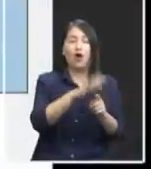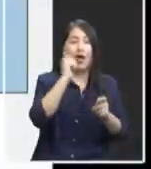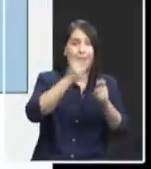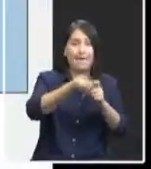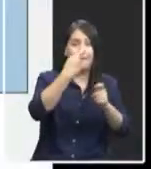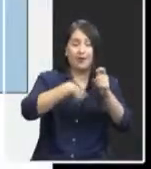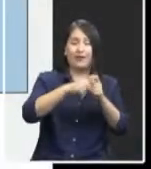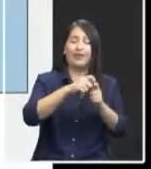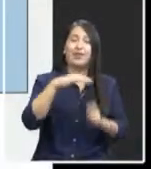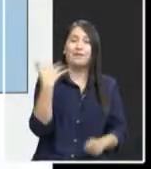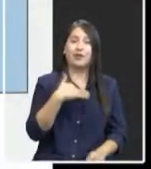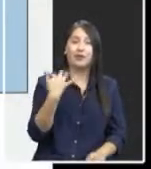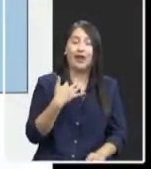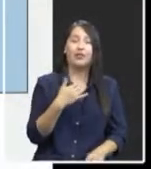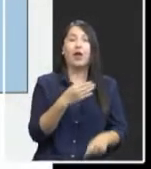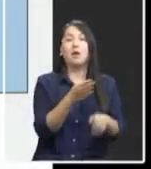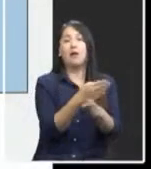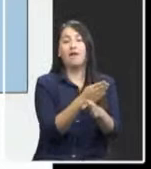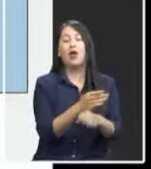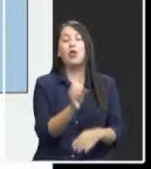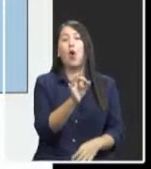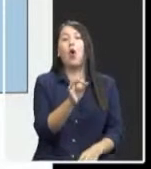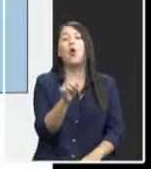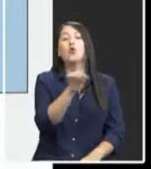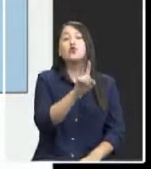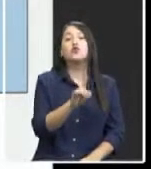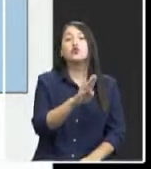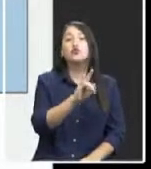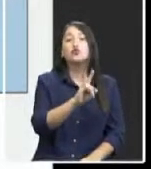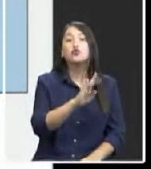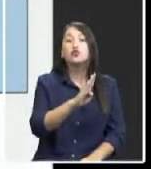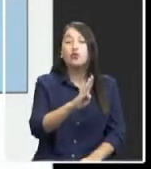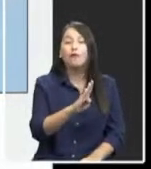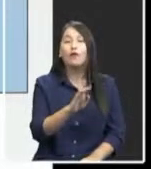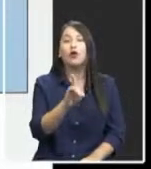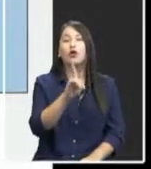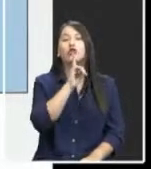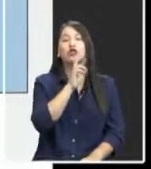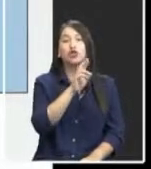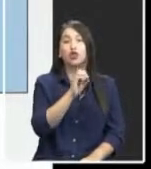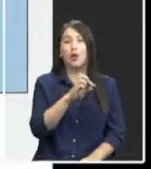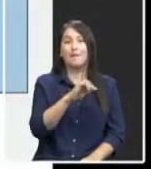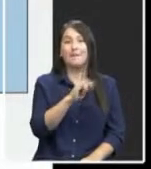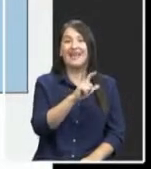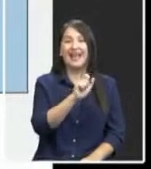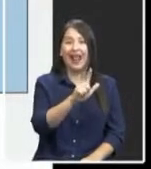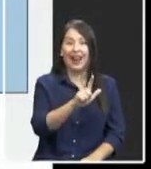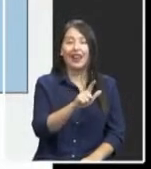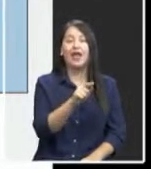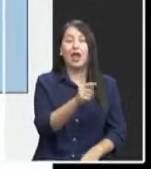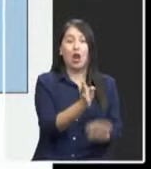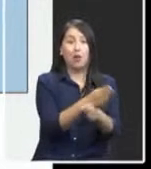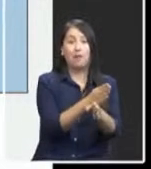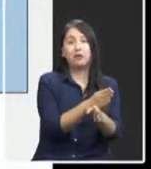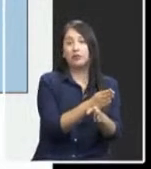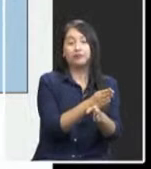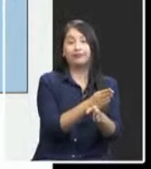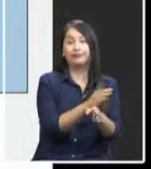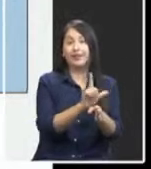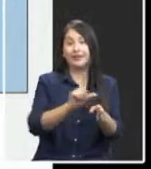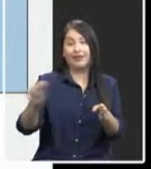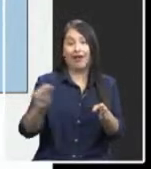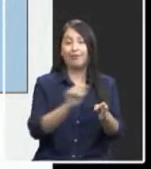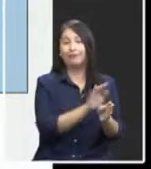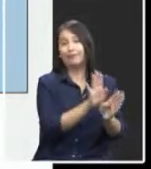there, will leave, and they will leave only the tropical fish. But since they are not replaced when